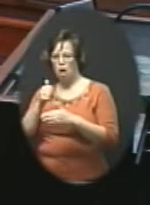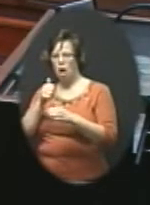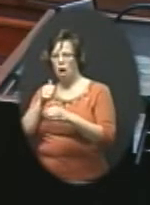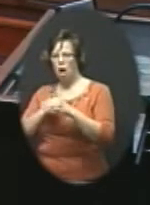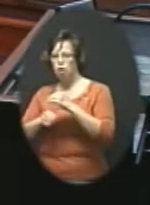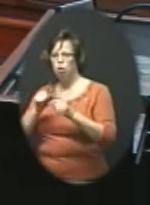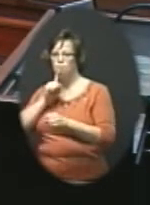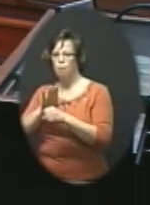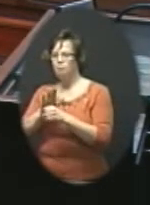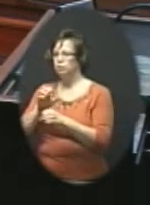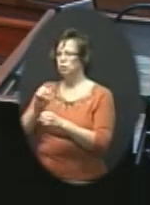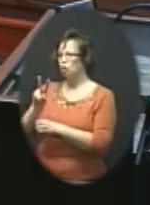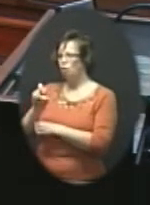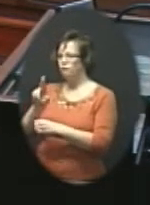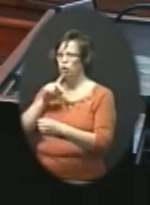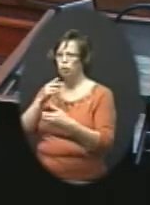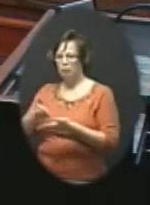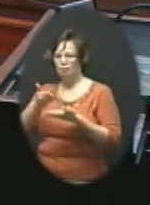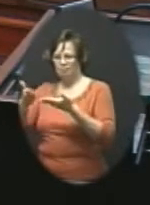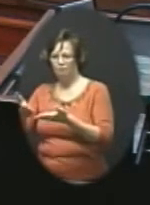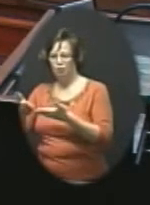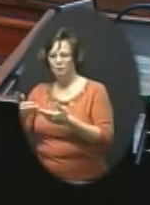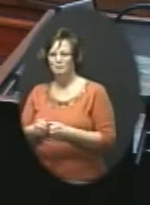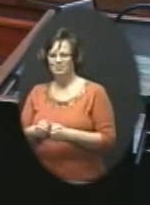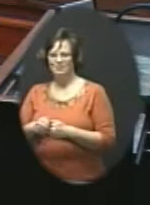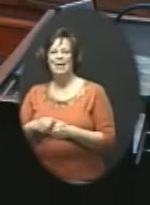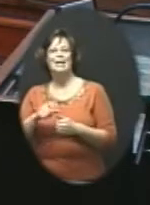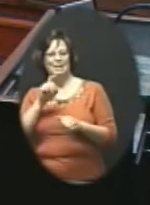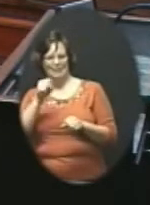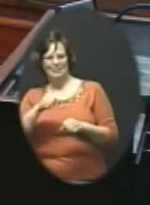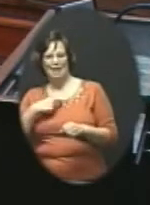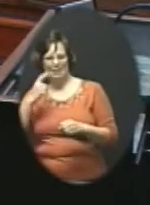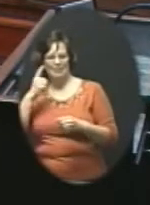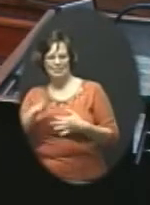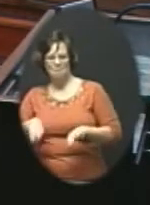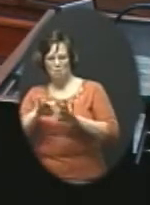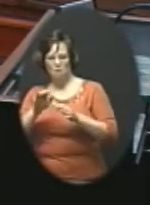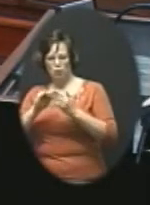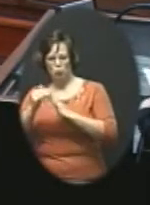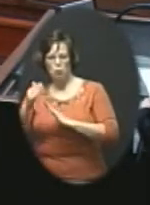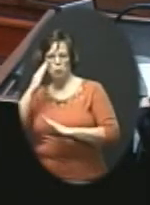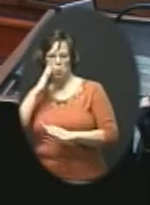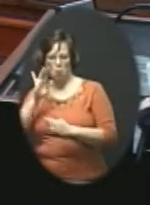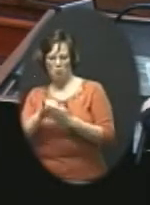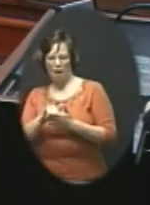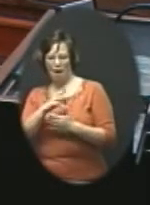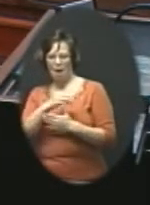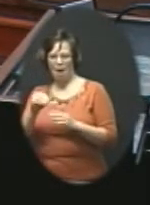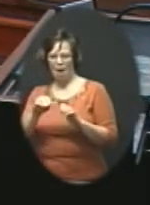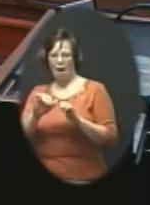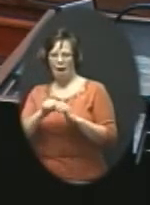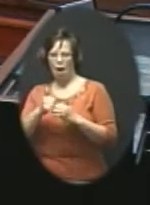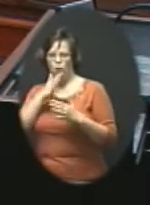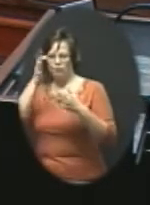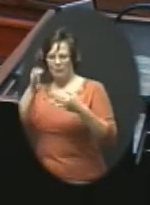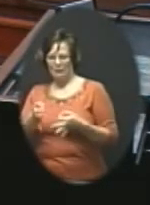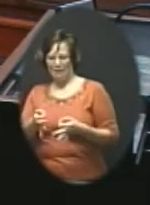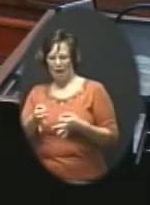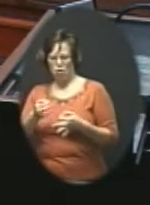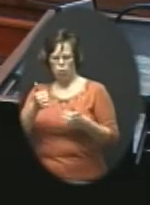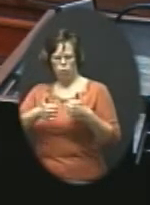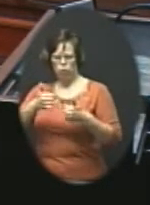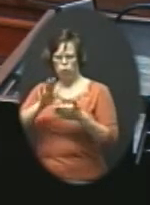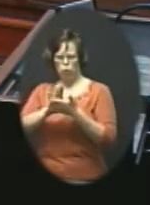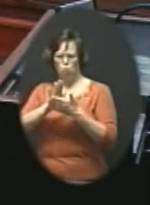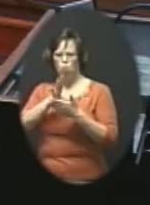under-promise and over-deliver. Absolutely. All right. Yeah, I think it'd be important for the community to know that. And how have we decided what schools